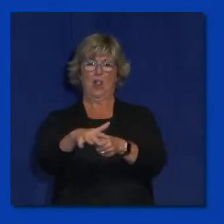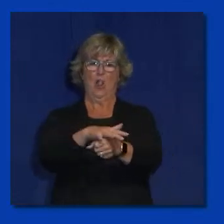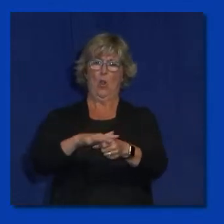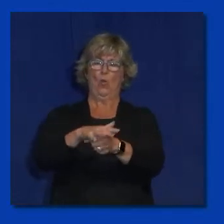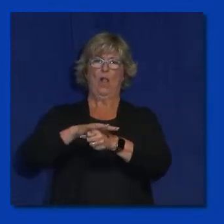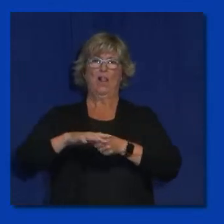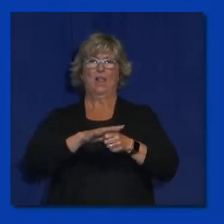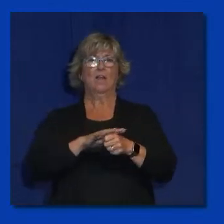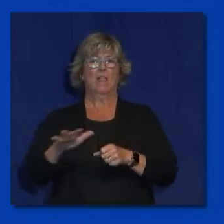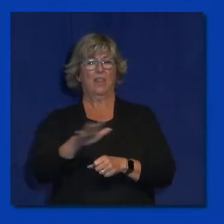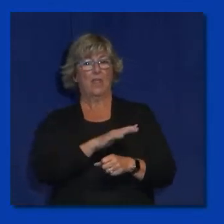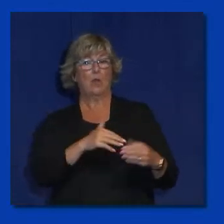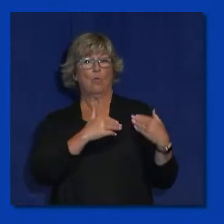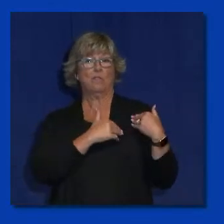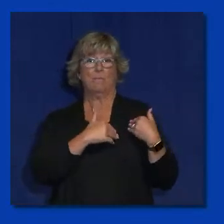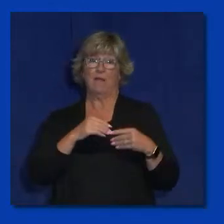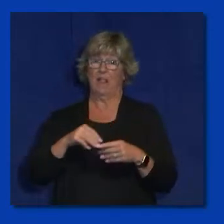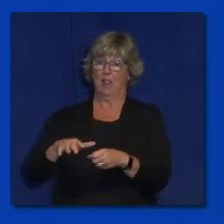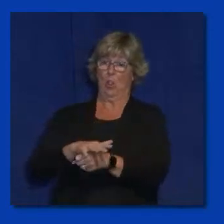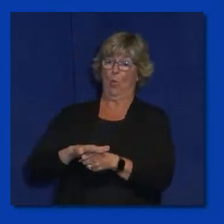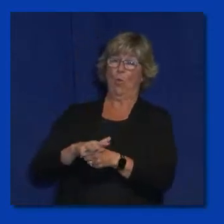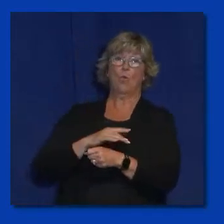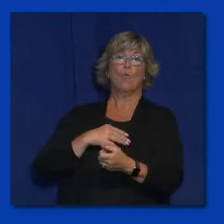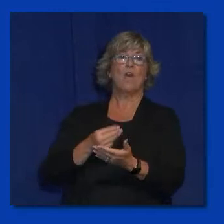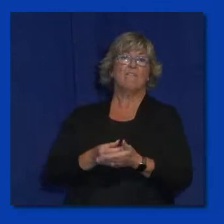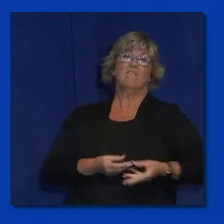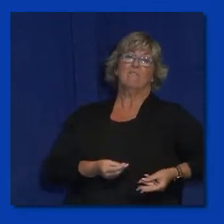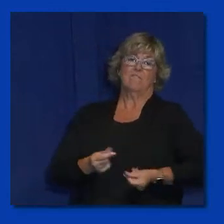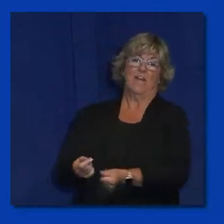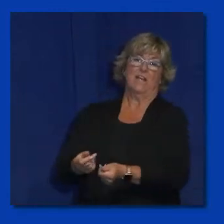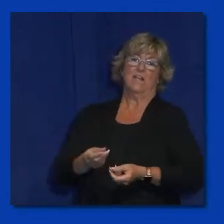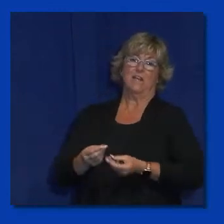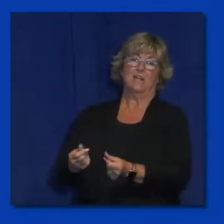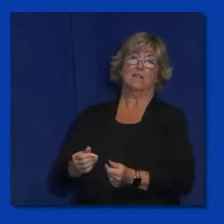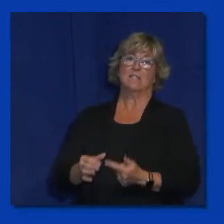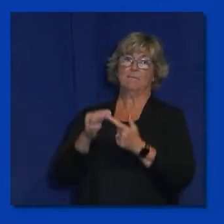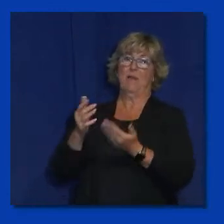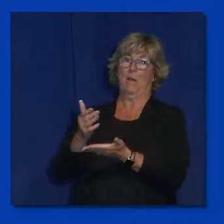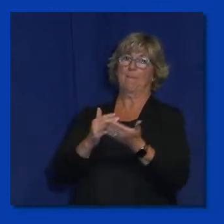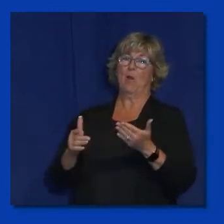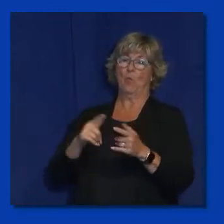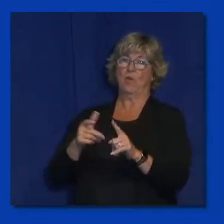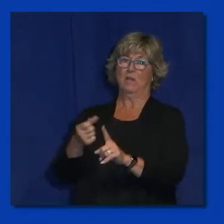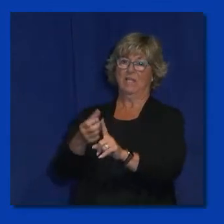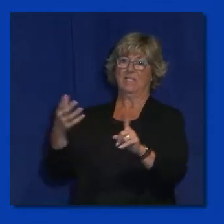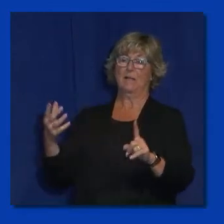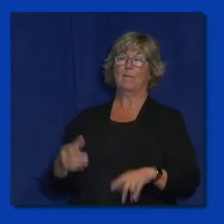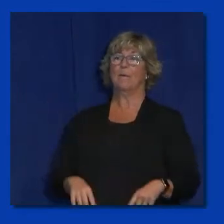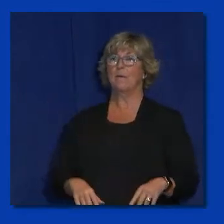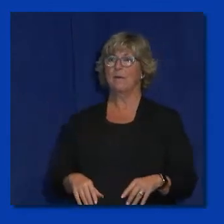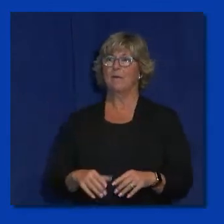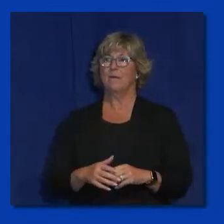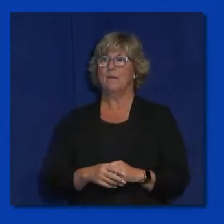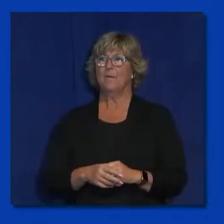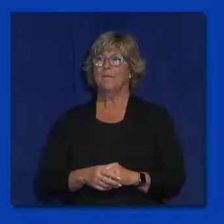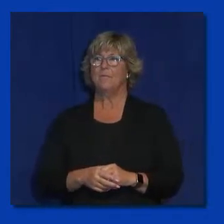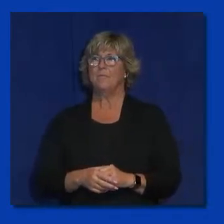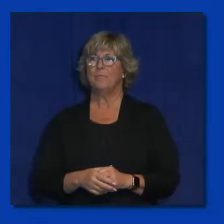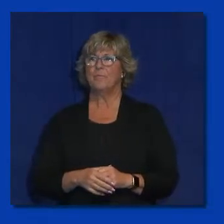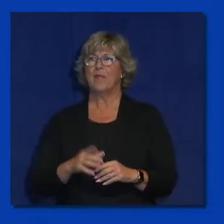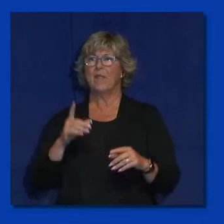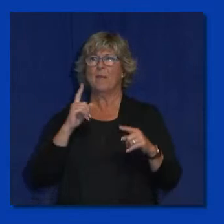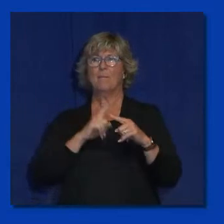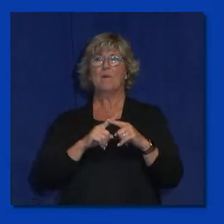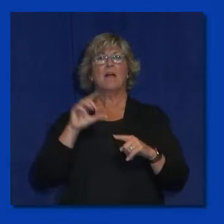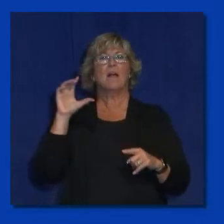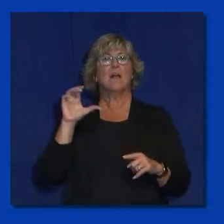manage it. It's their responsibility locally, but we're funding it, a substantial part. We want to expand that. And of course, CareCore, which I'll talk about in a moment. I'll